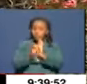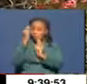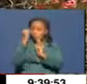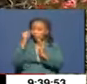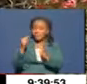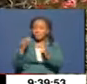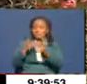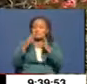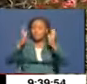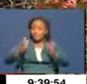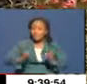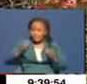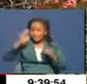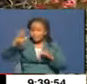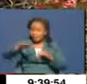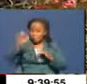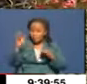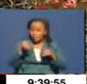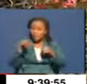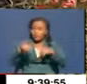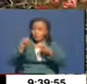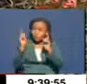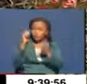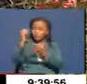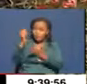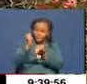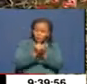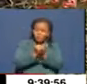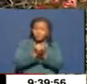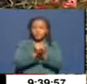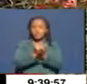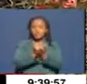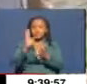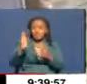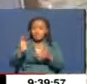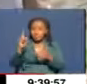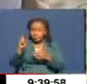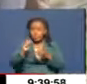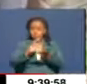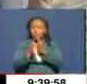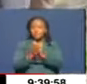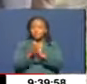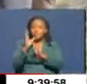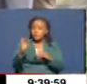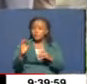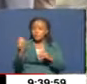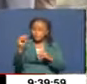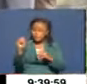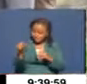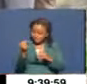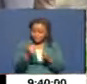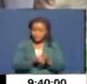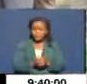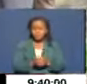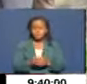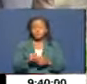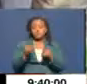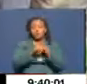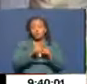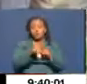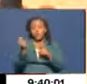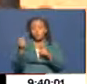are appointed into the executive and they become the cabinet ministers. Meanwhile, a multi-agency task force